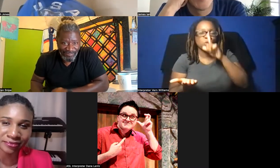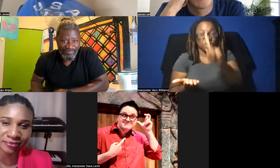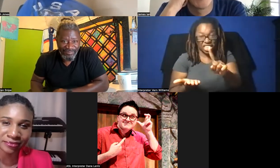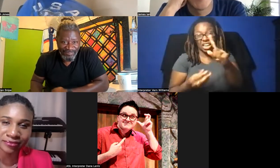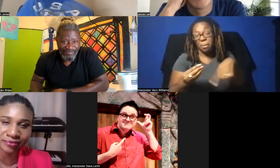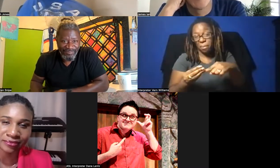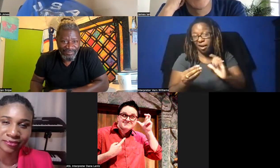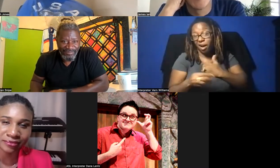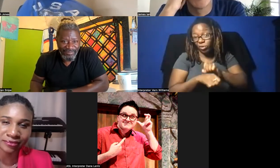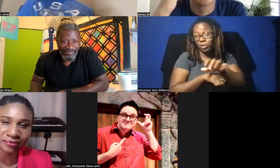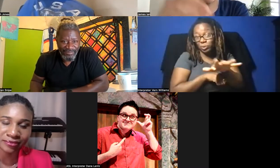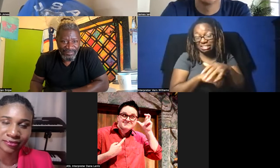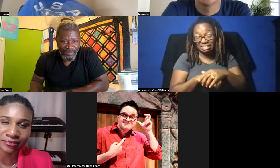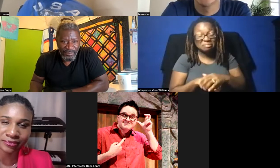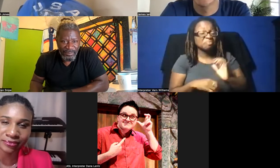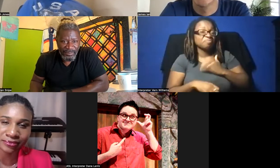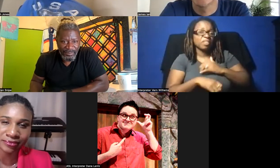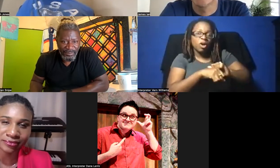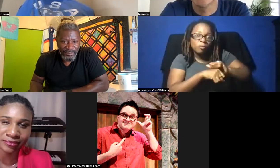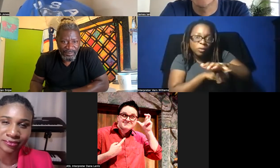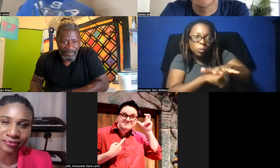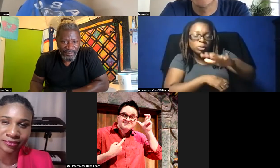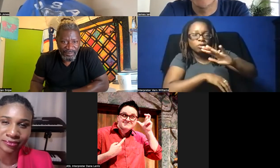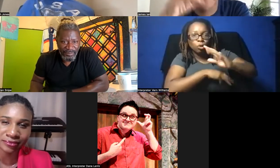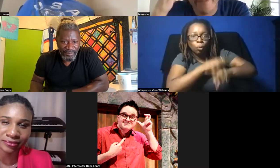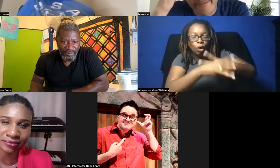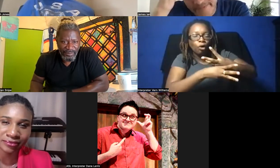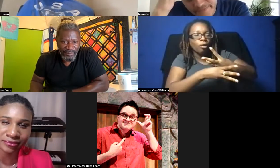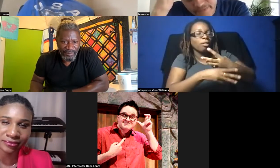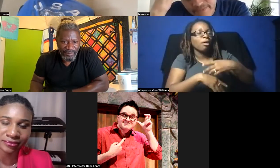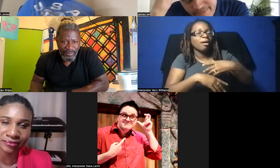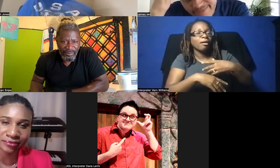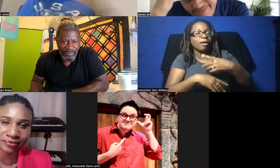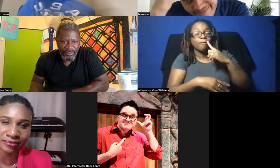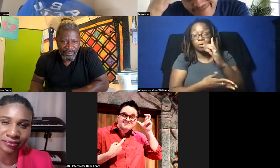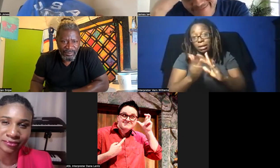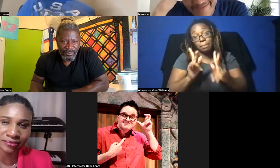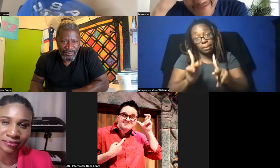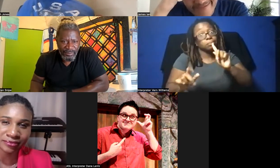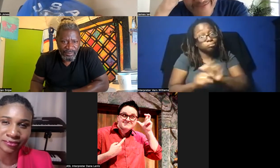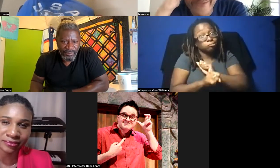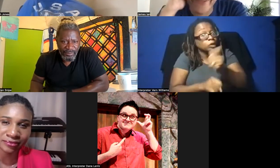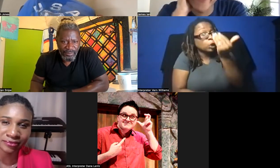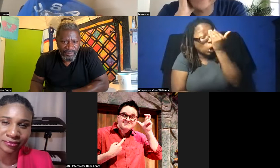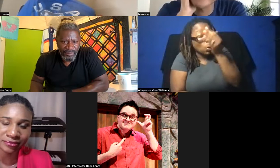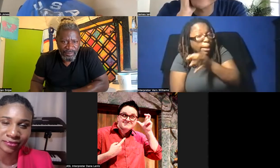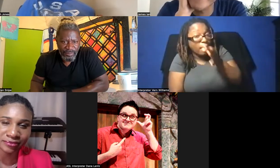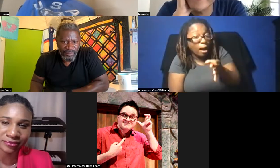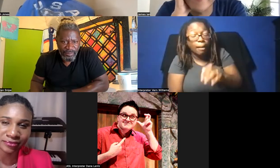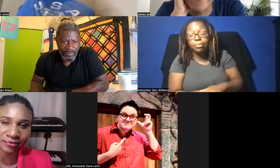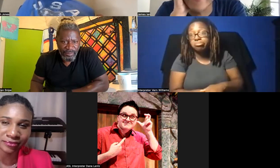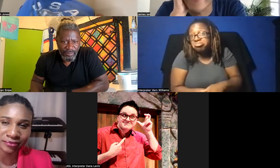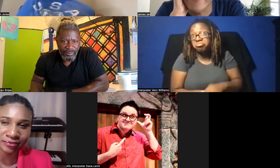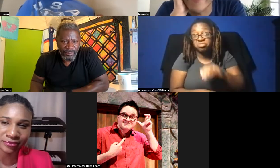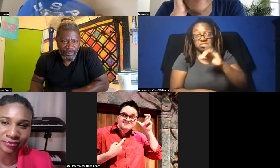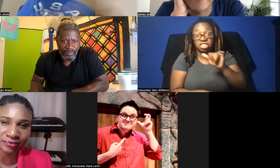The influence that we have in the world is, for those of us who do hip hop, whether it was jazz,